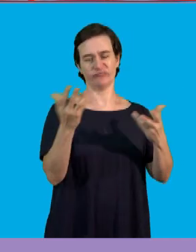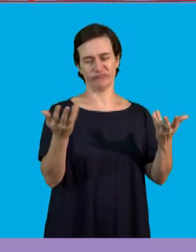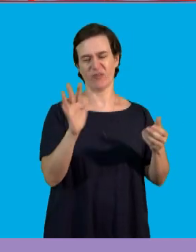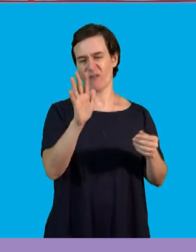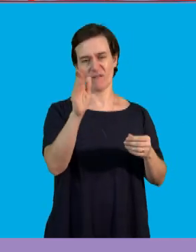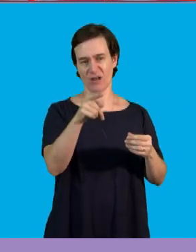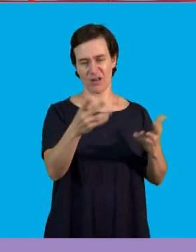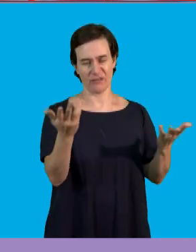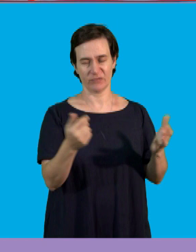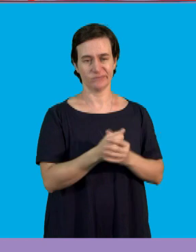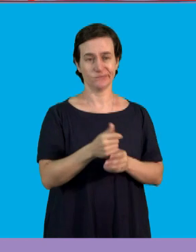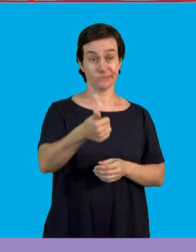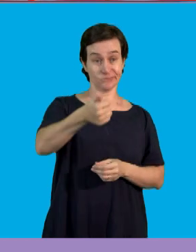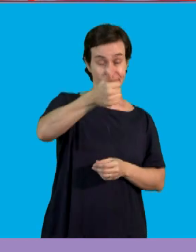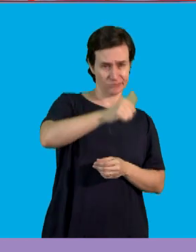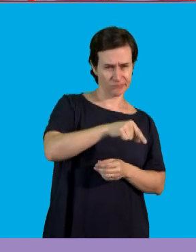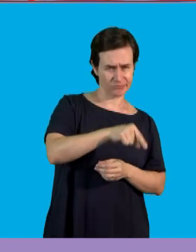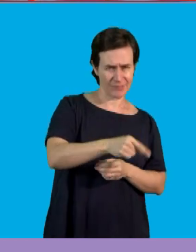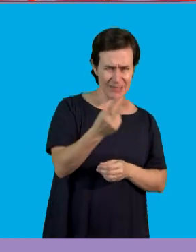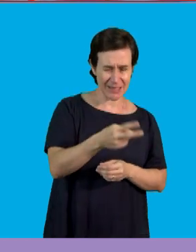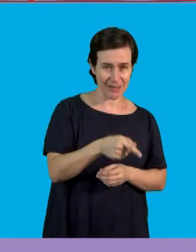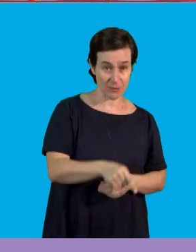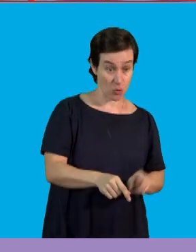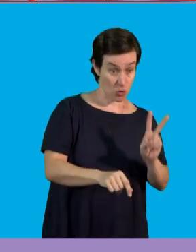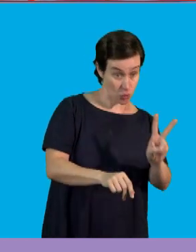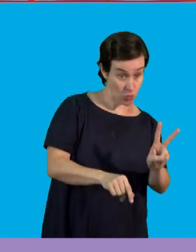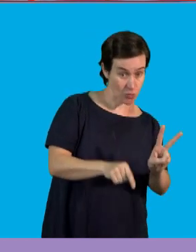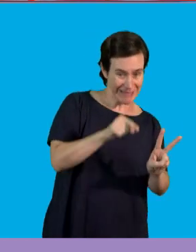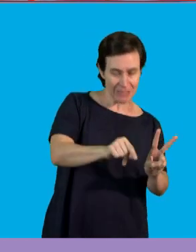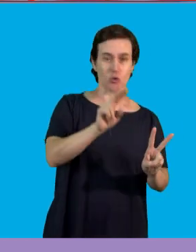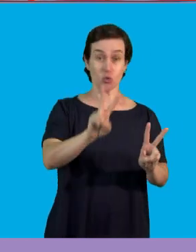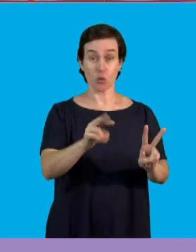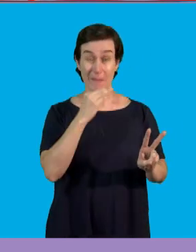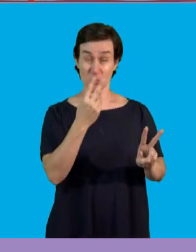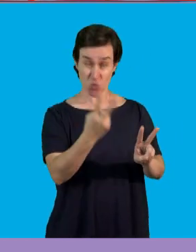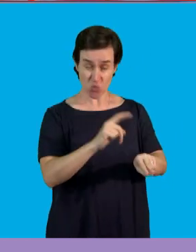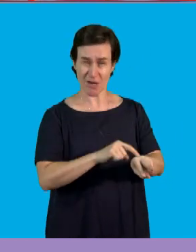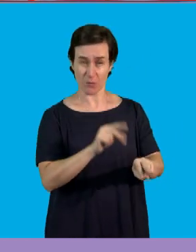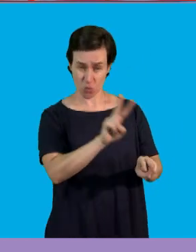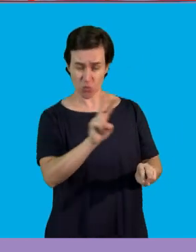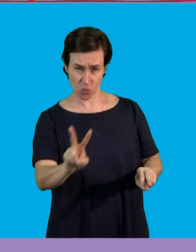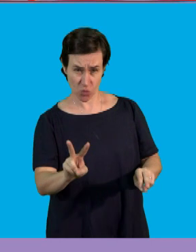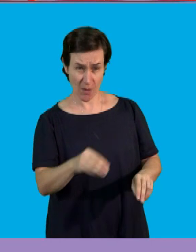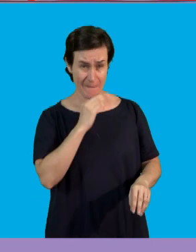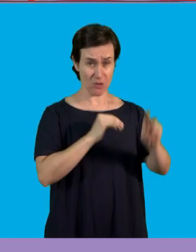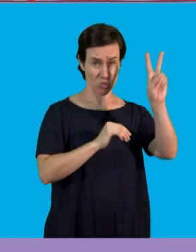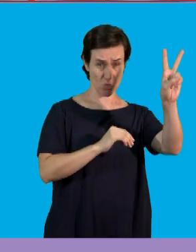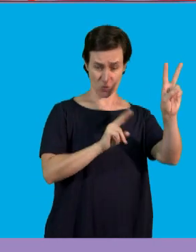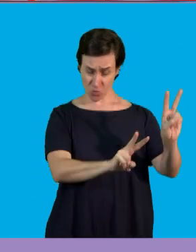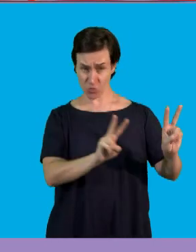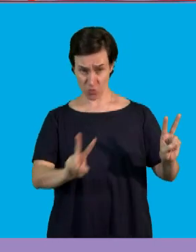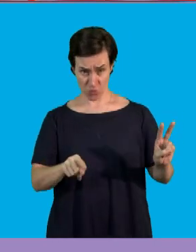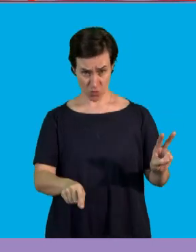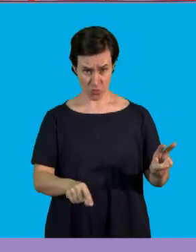can just leave it as it is alone. But when we look at that second block there, the 2 appears twice. So that means I